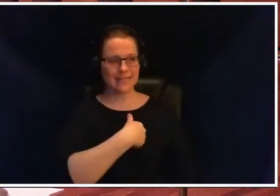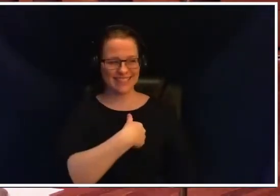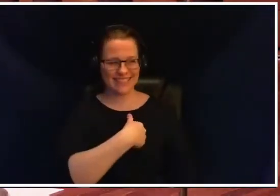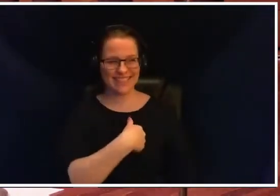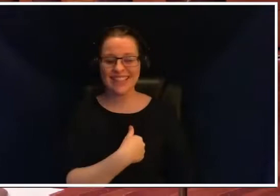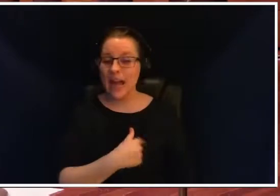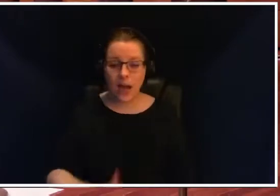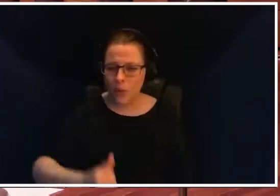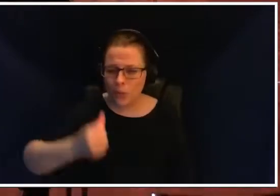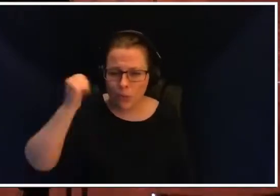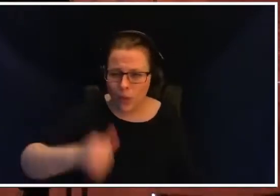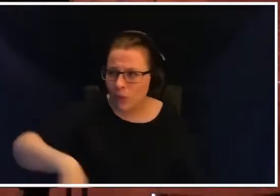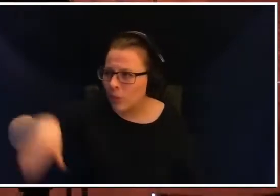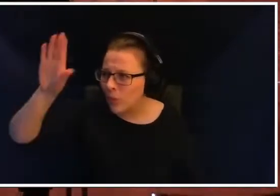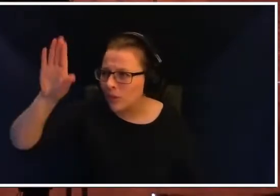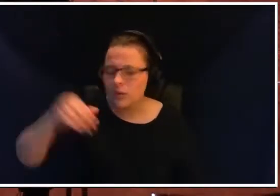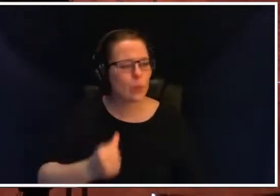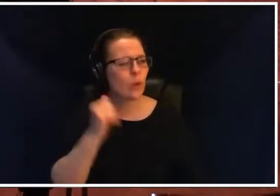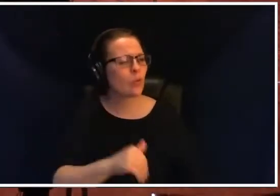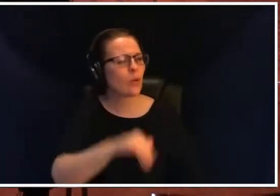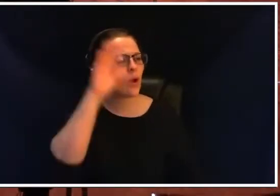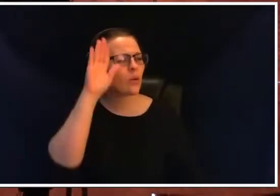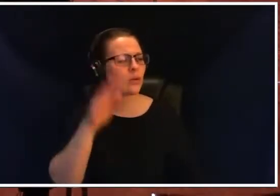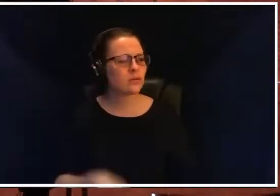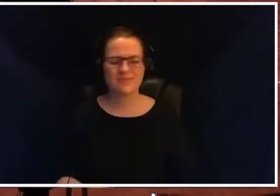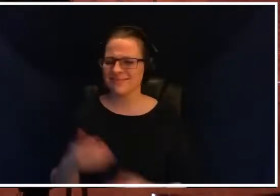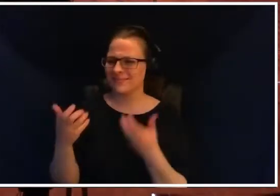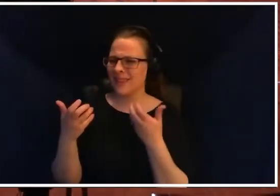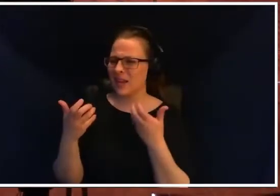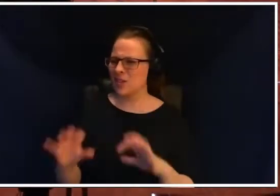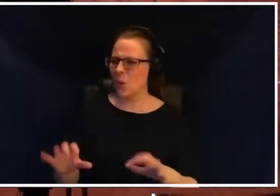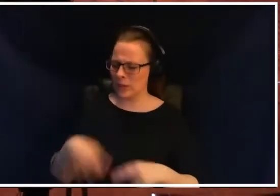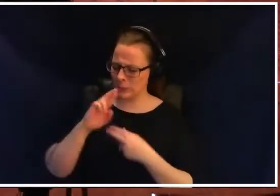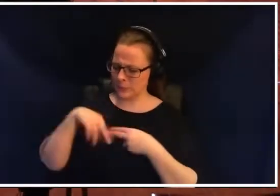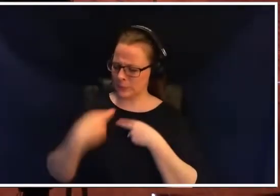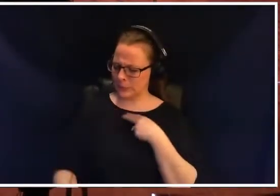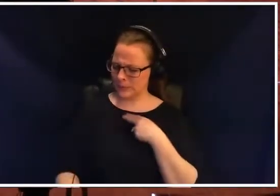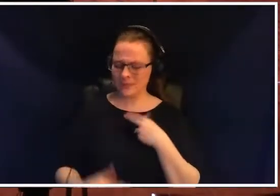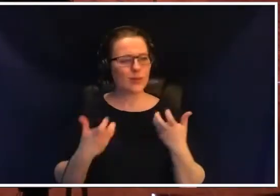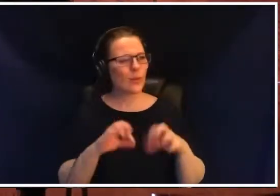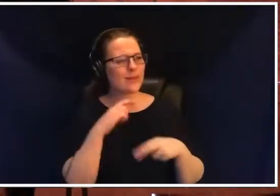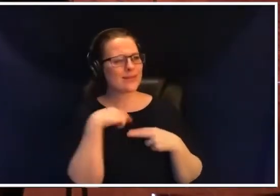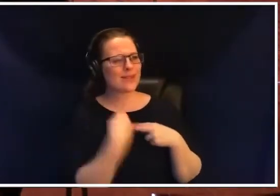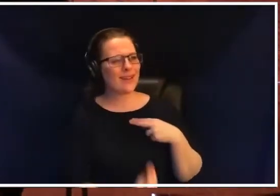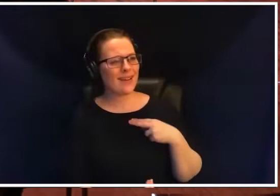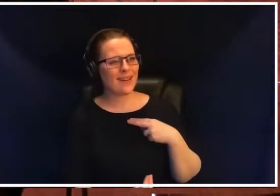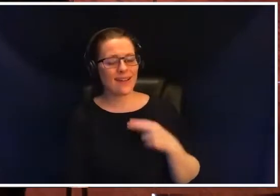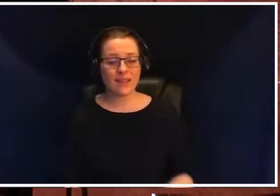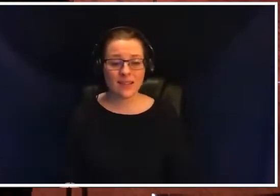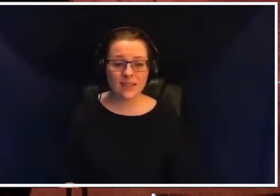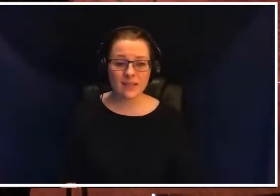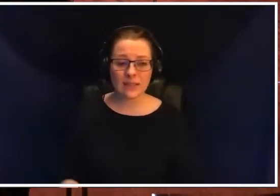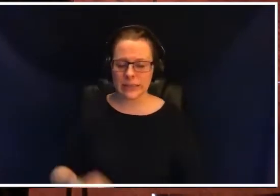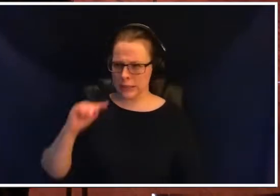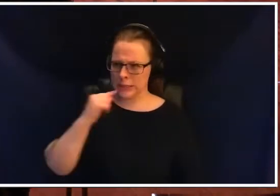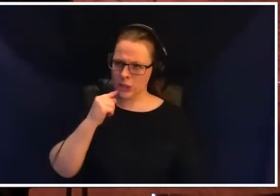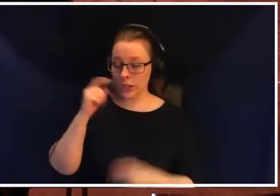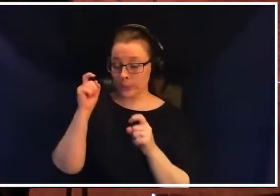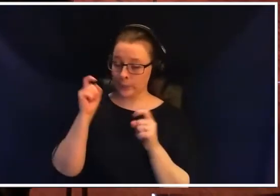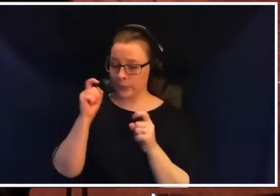grow up. I won't grow up. I don't want to wear a tie. I don't want to wear a tie. And a serious